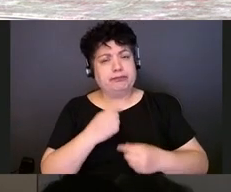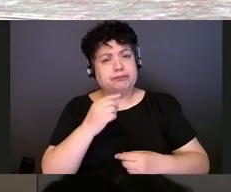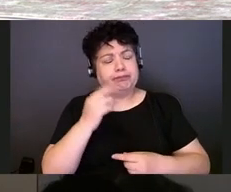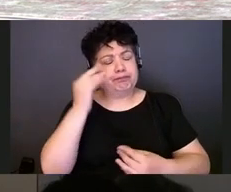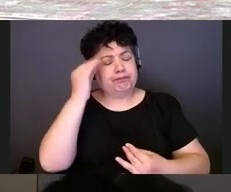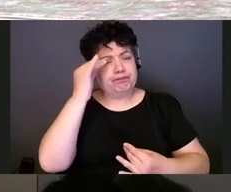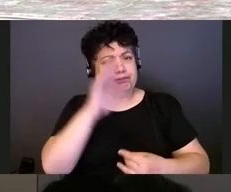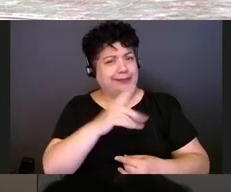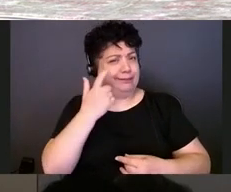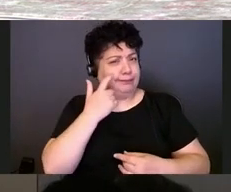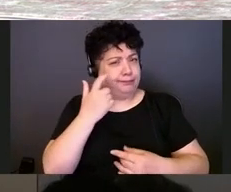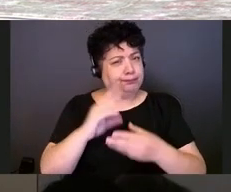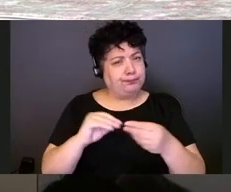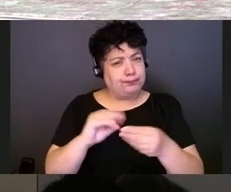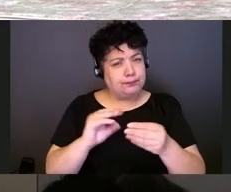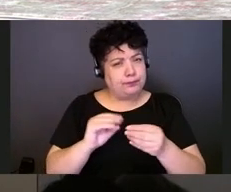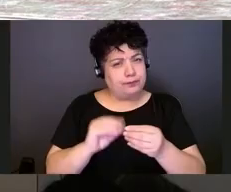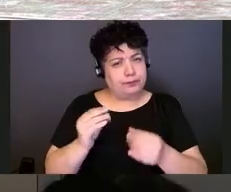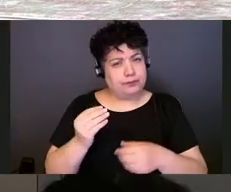about